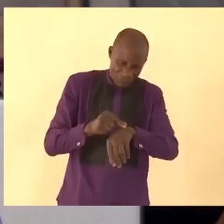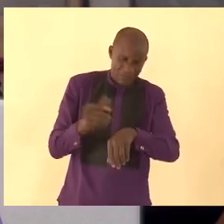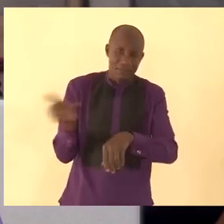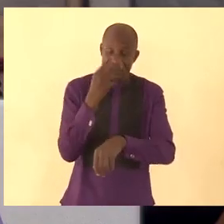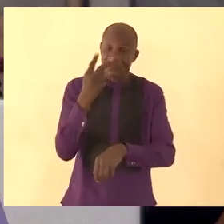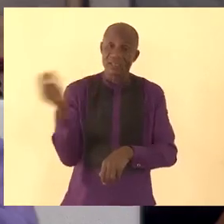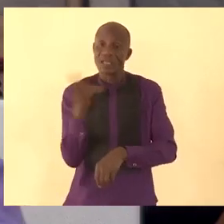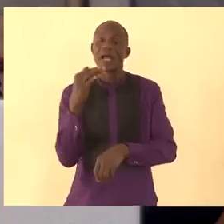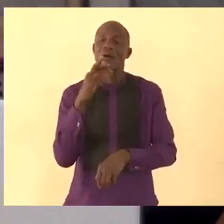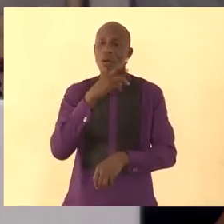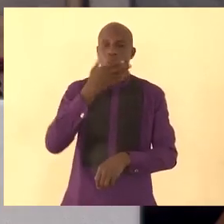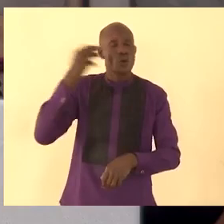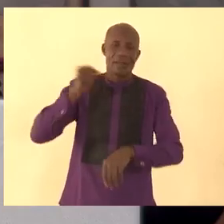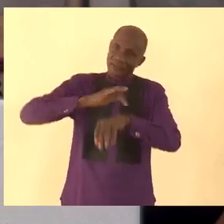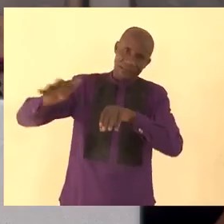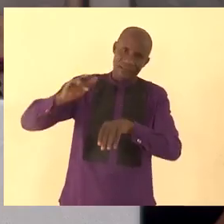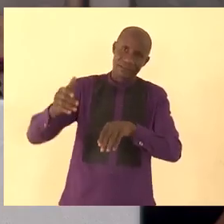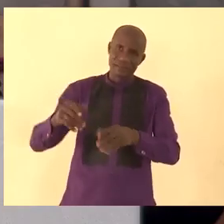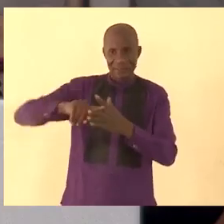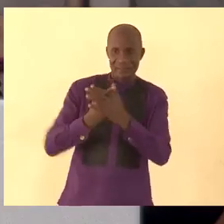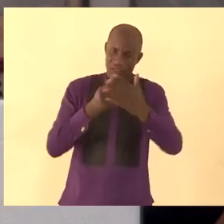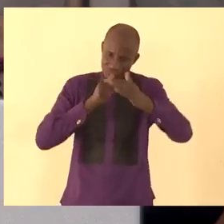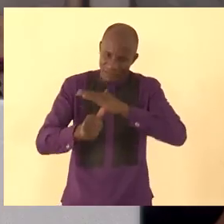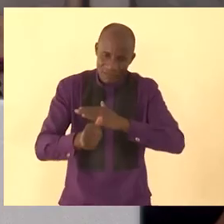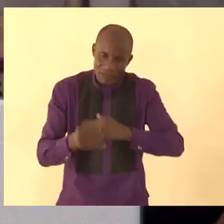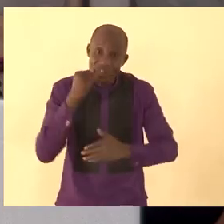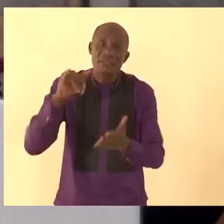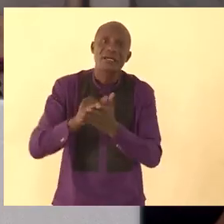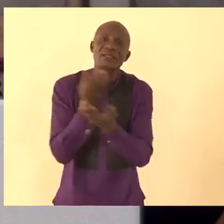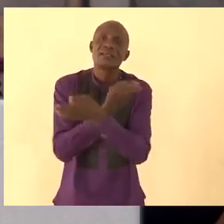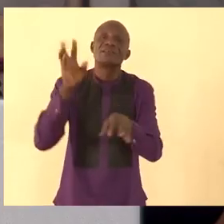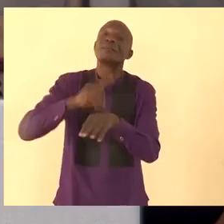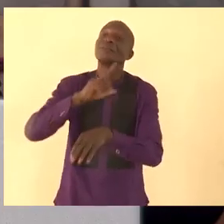were naked. We are told that they began to hide. Is that freedom?